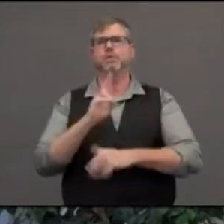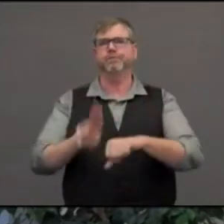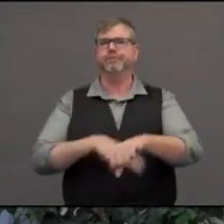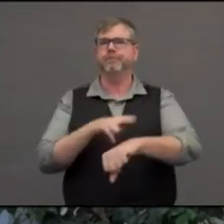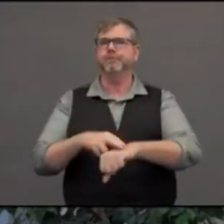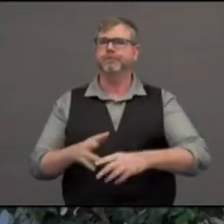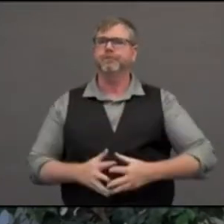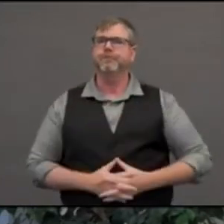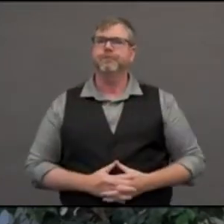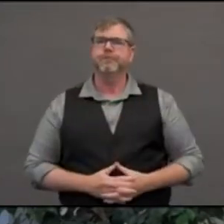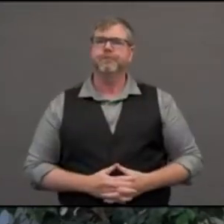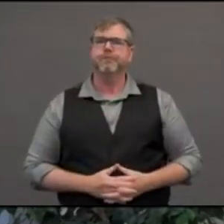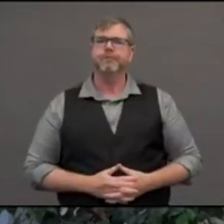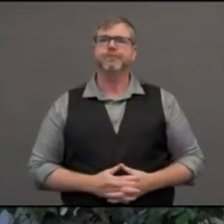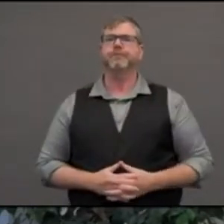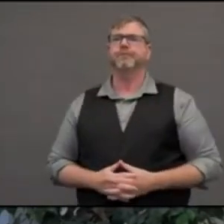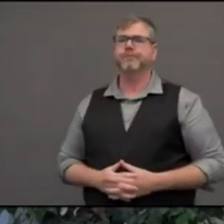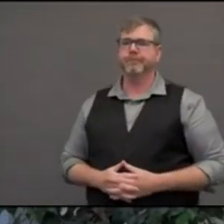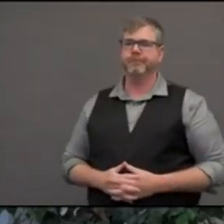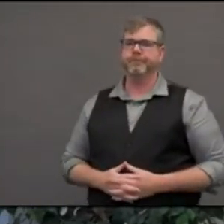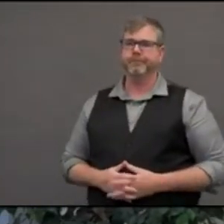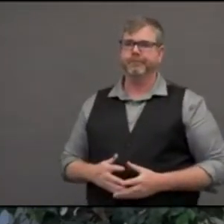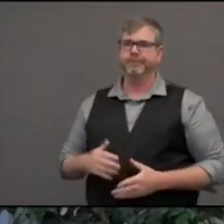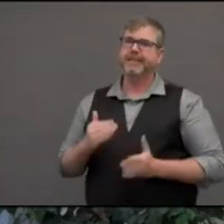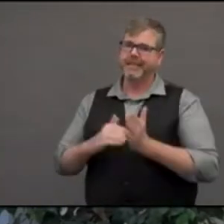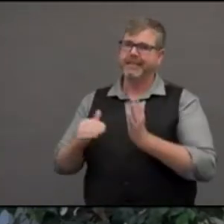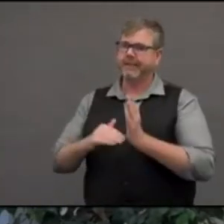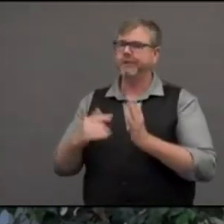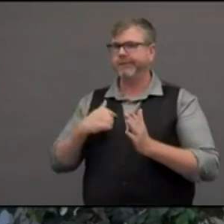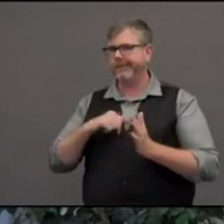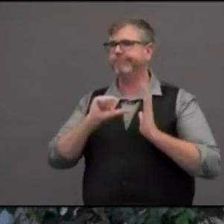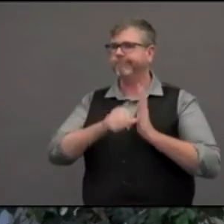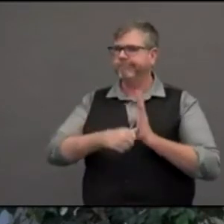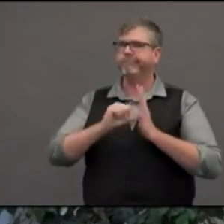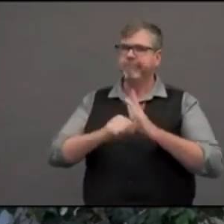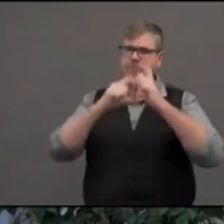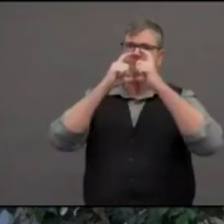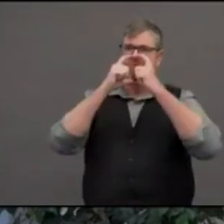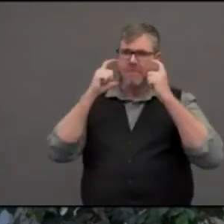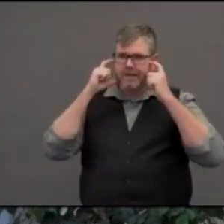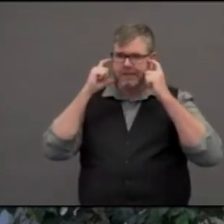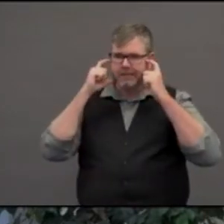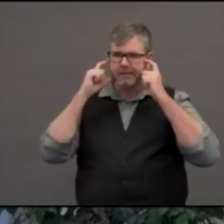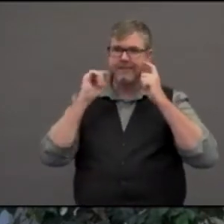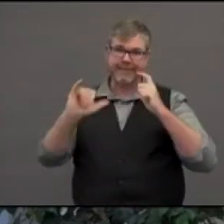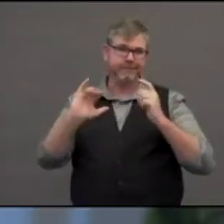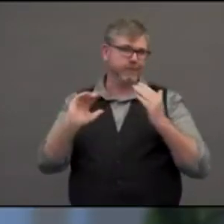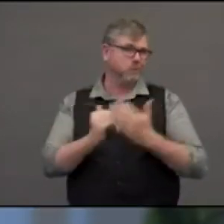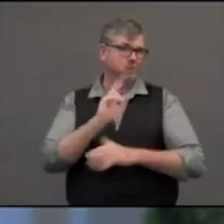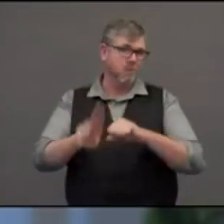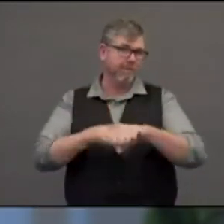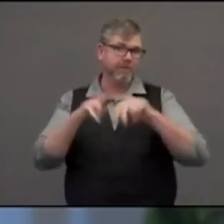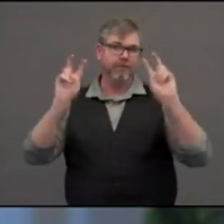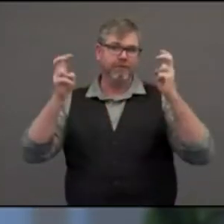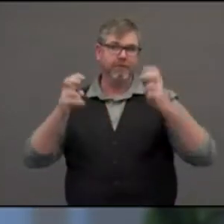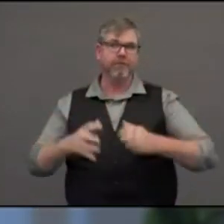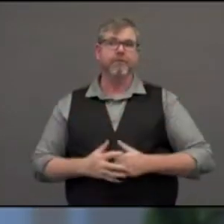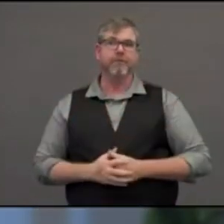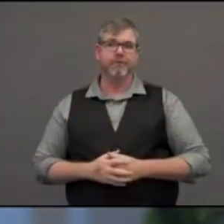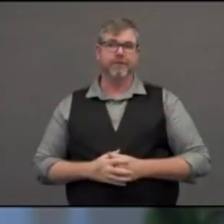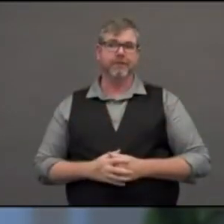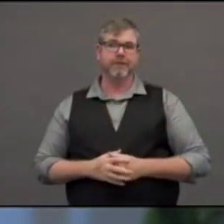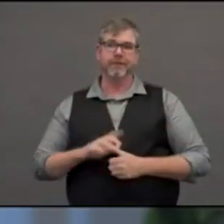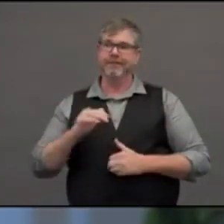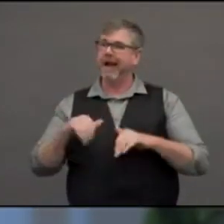masks, and we have them on today to show, again, that this is what we do. This is our new normal. And that's the way it should be for the entire